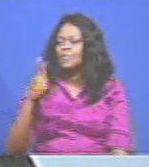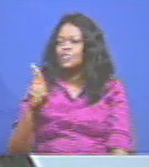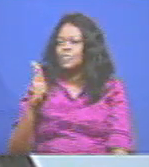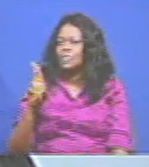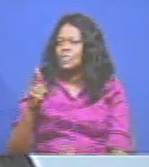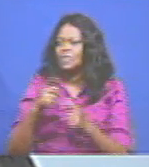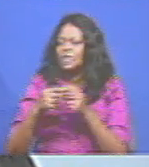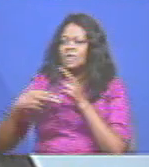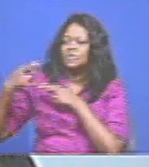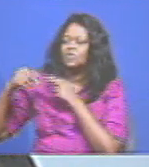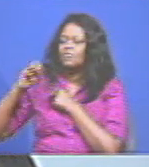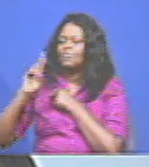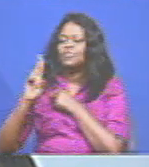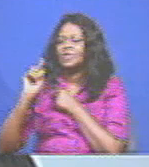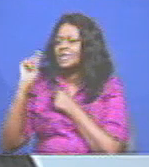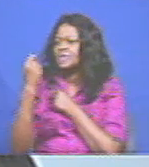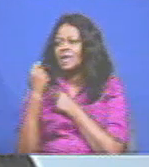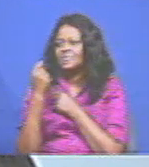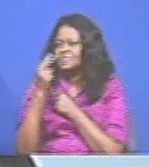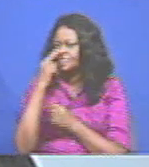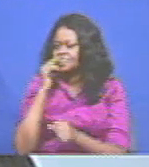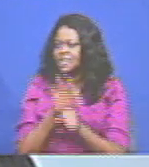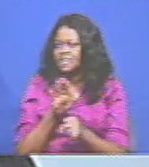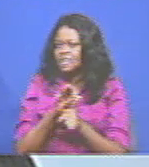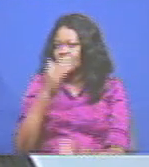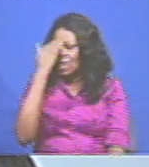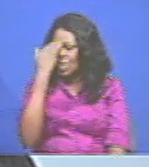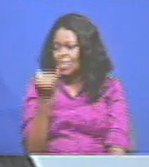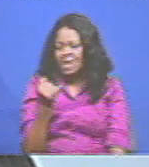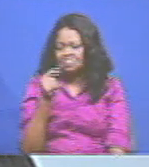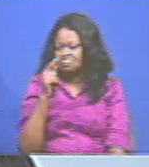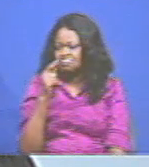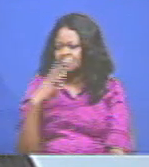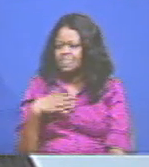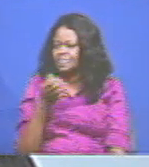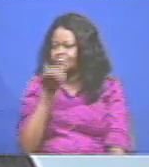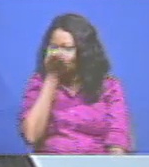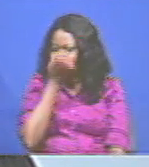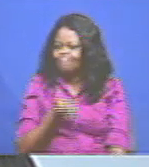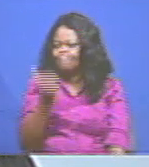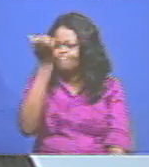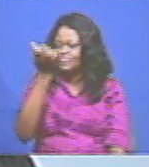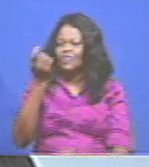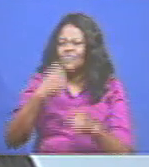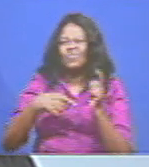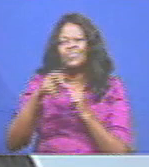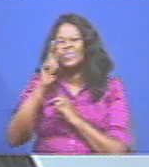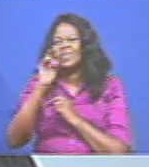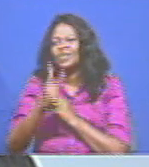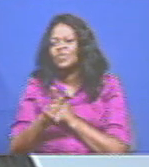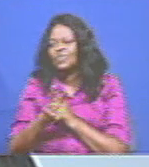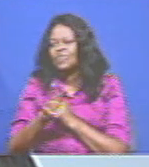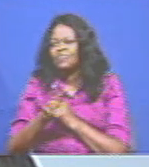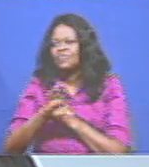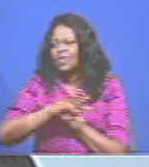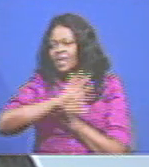MOUs in this country is mm-hmm. very funny, because they have never been honored, from the one of NAC mm-hmm. in 2002. Then